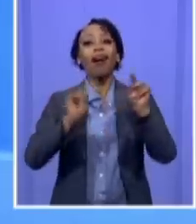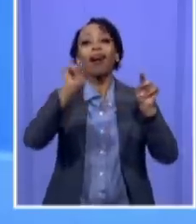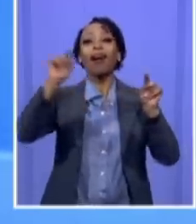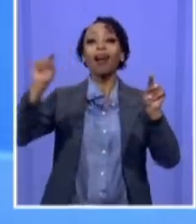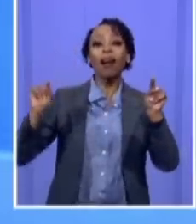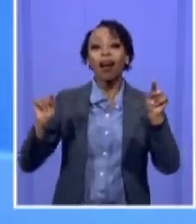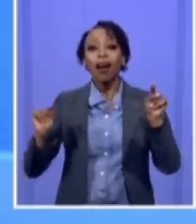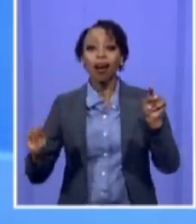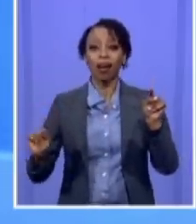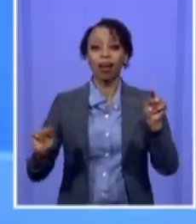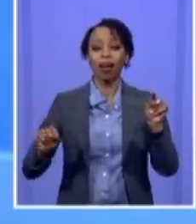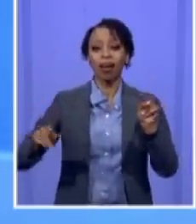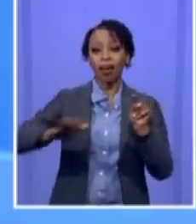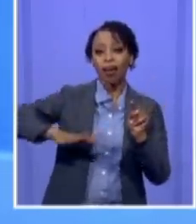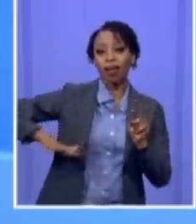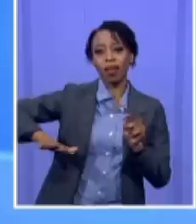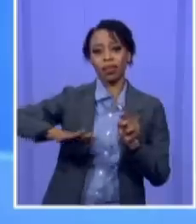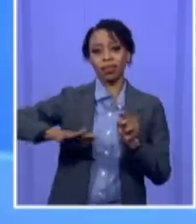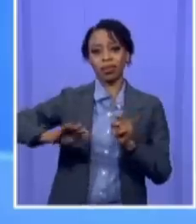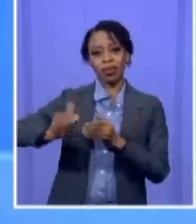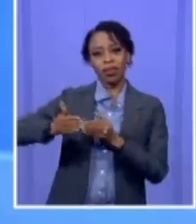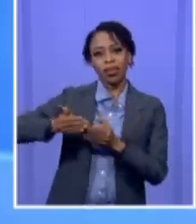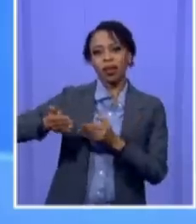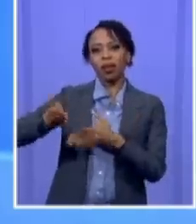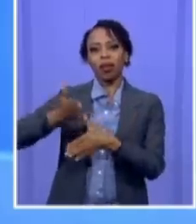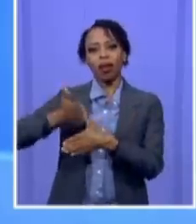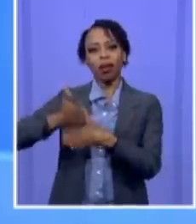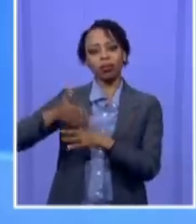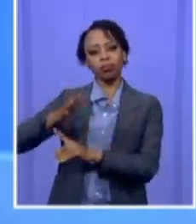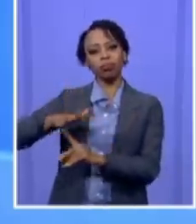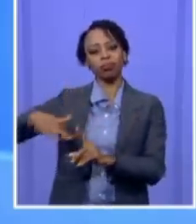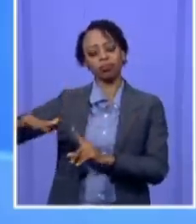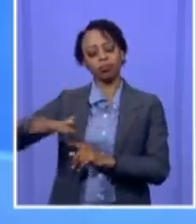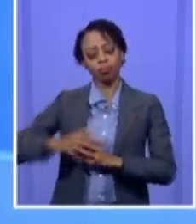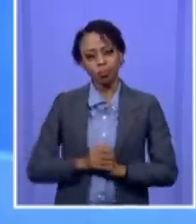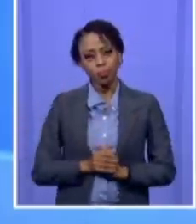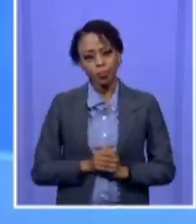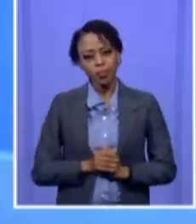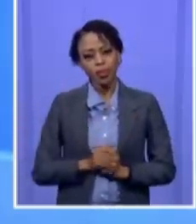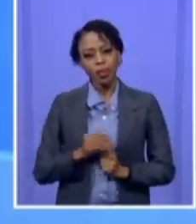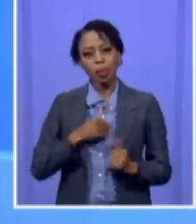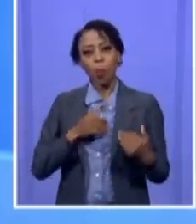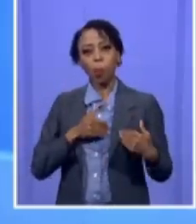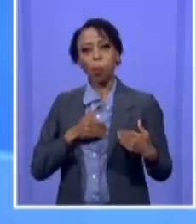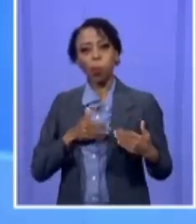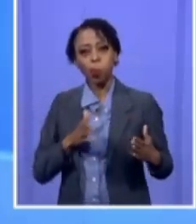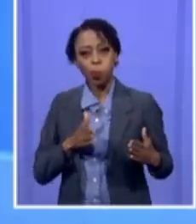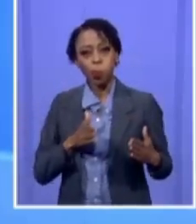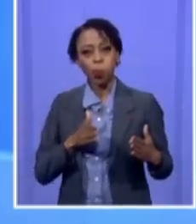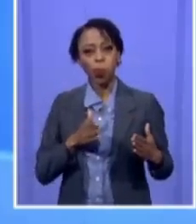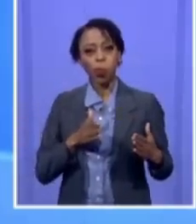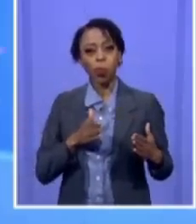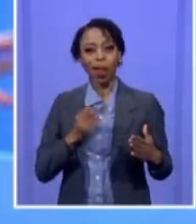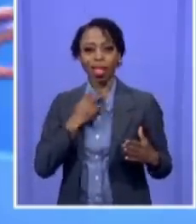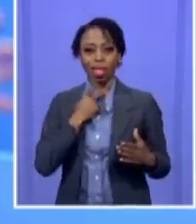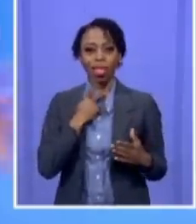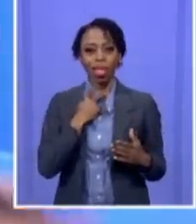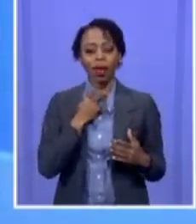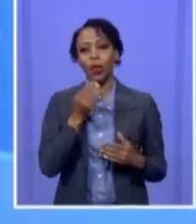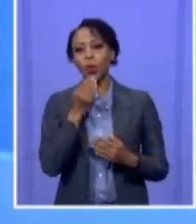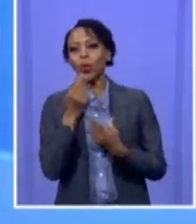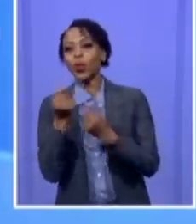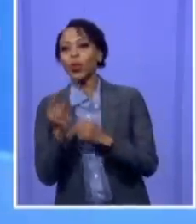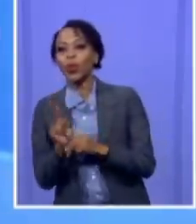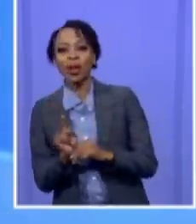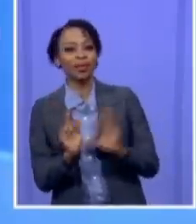which are on the periphery to where they operate. I may not be able to speak about who conducted what.